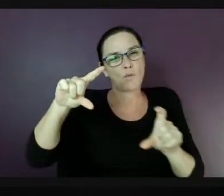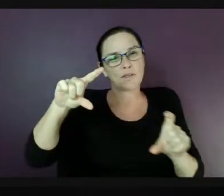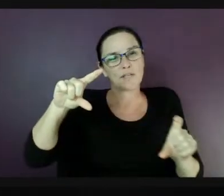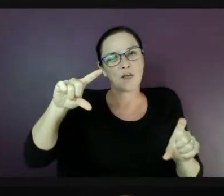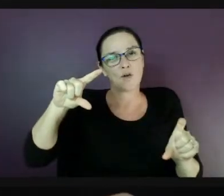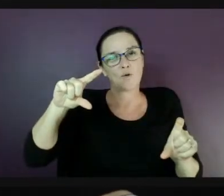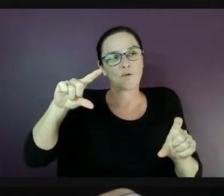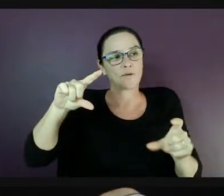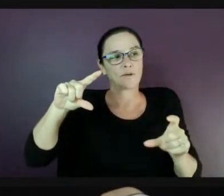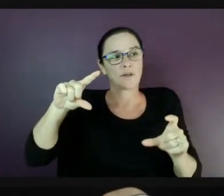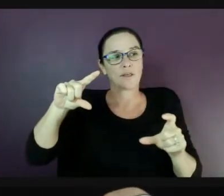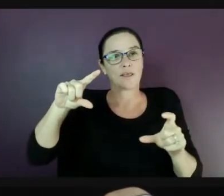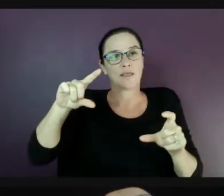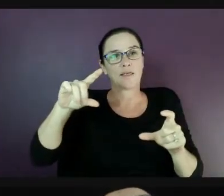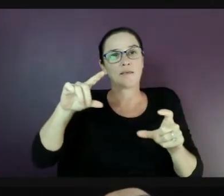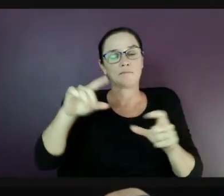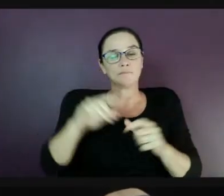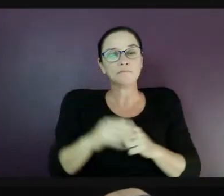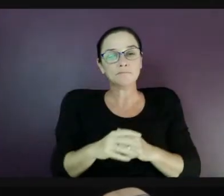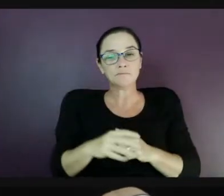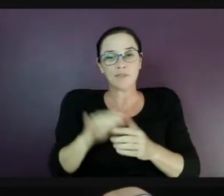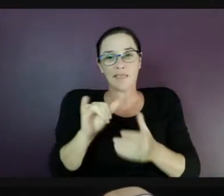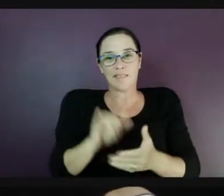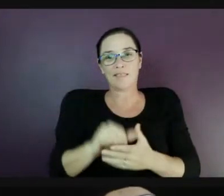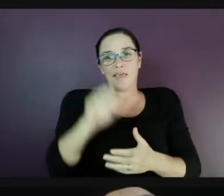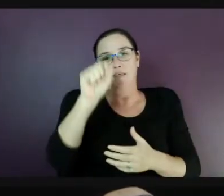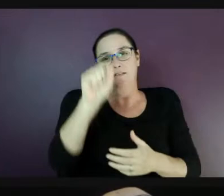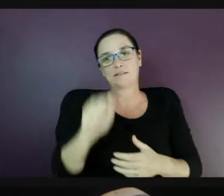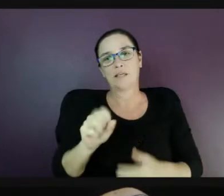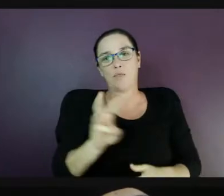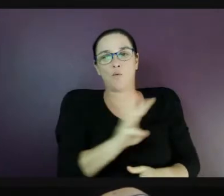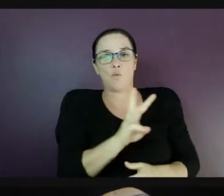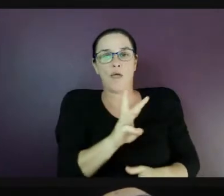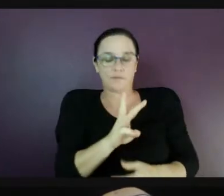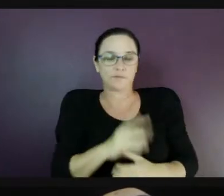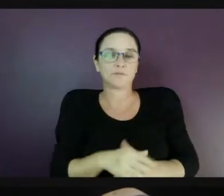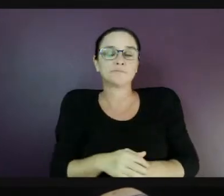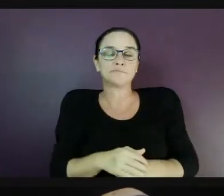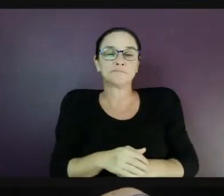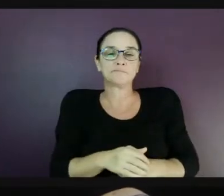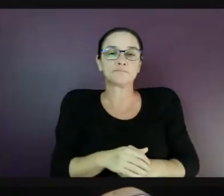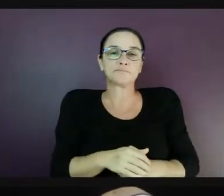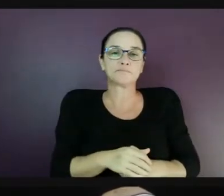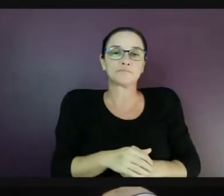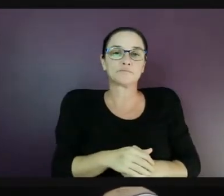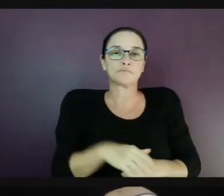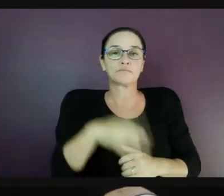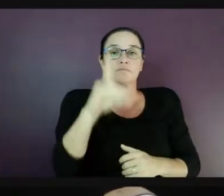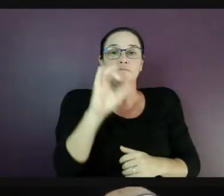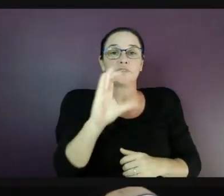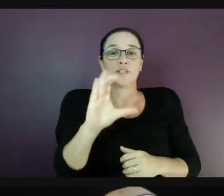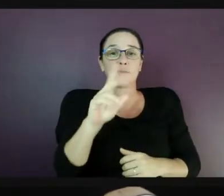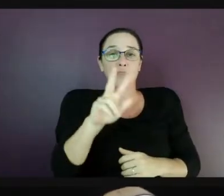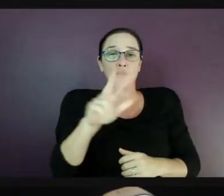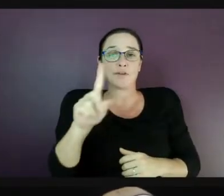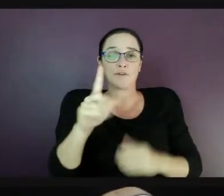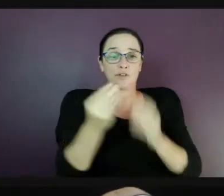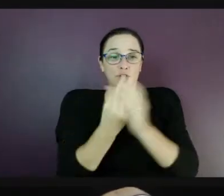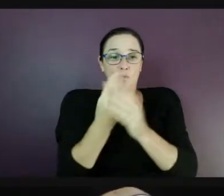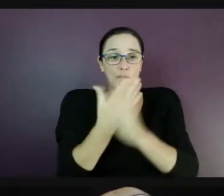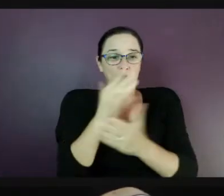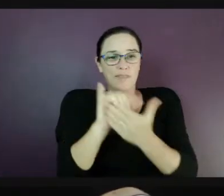that seismic southwest rift. This 74 December 31st eruption was only 6 hours